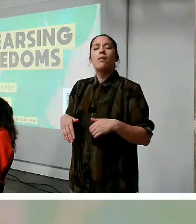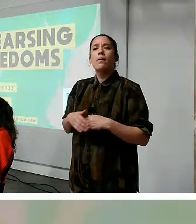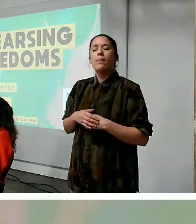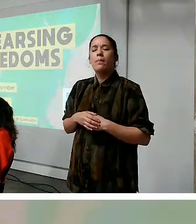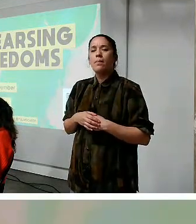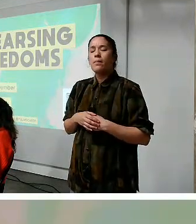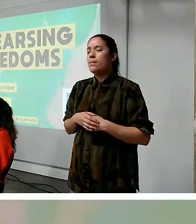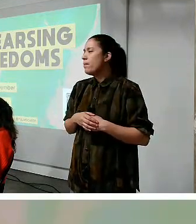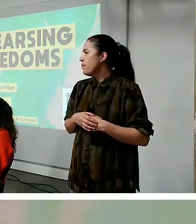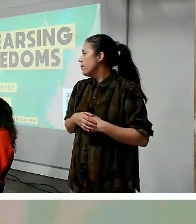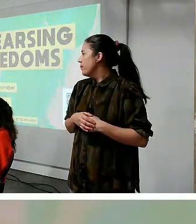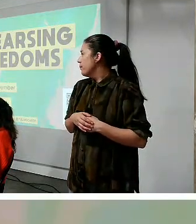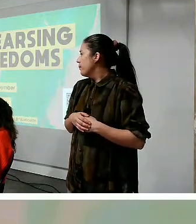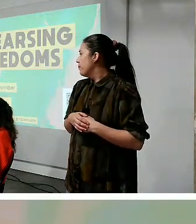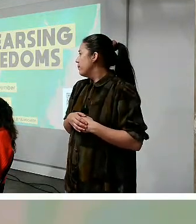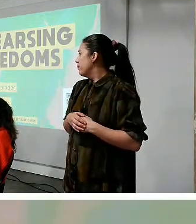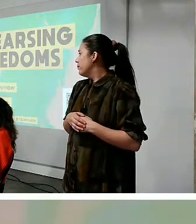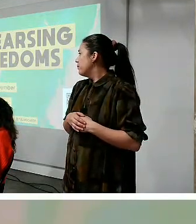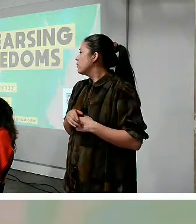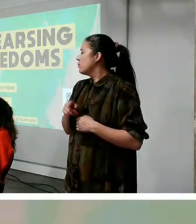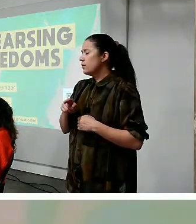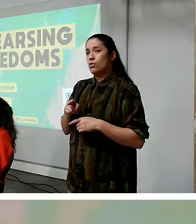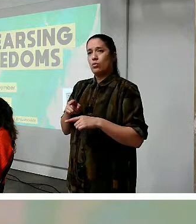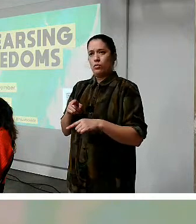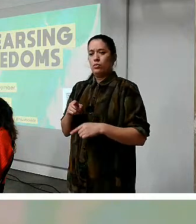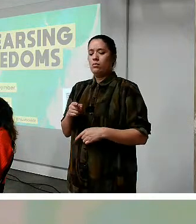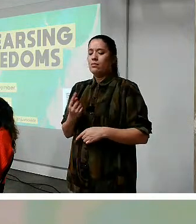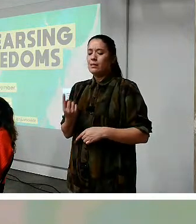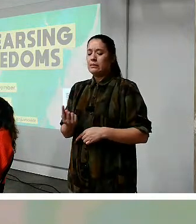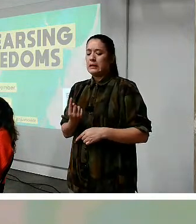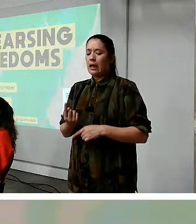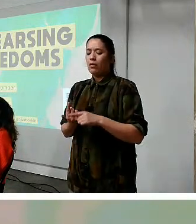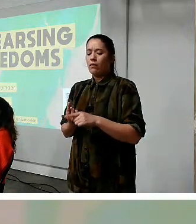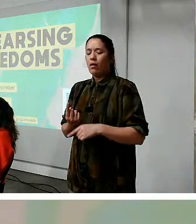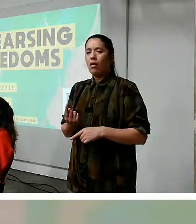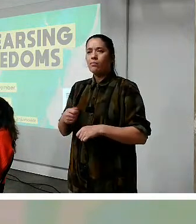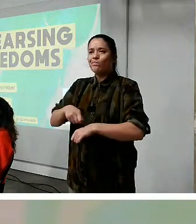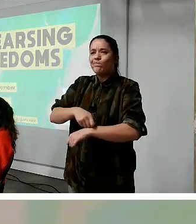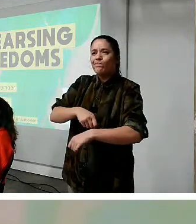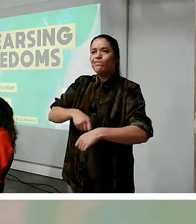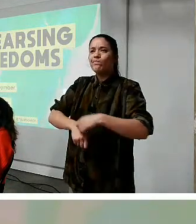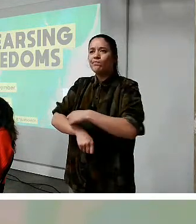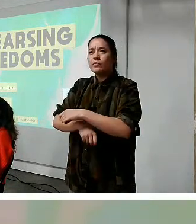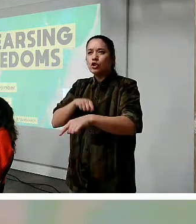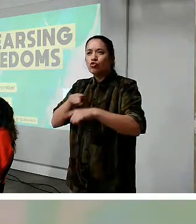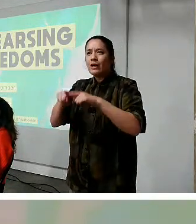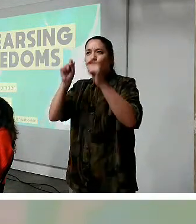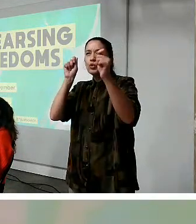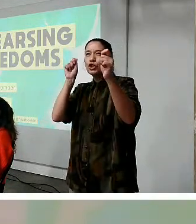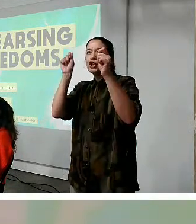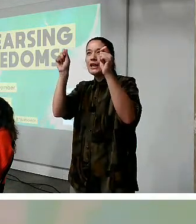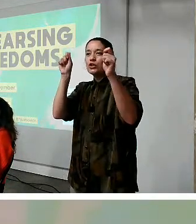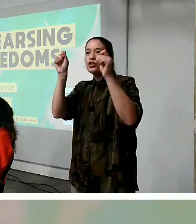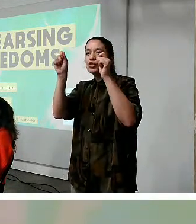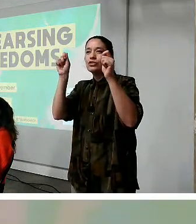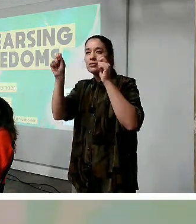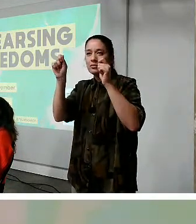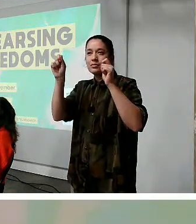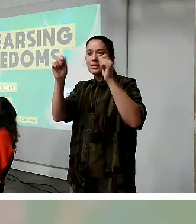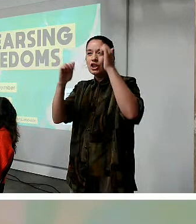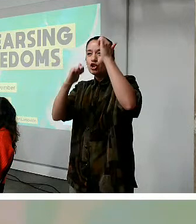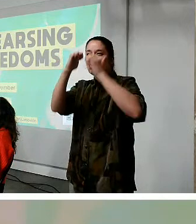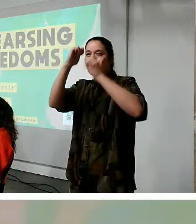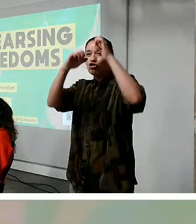you're doing that is changing the structure of this place you're in, that is transforming it in some